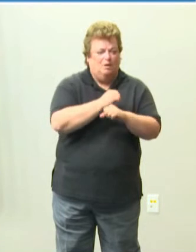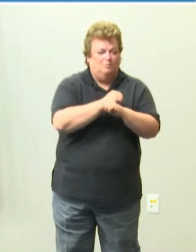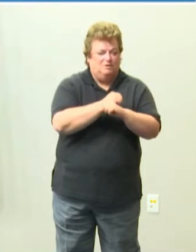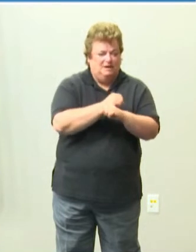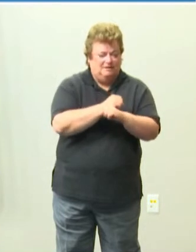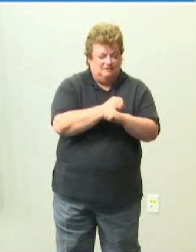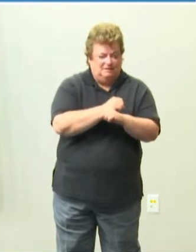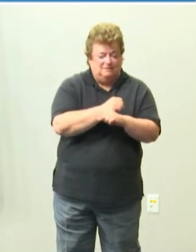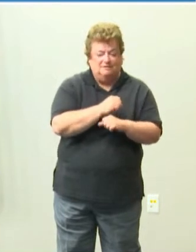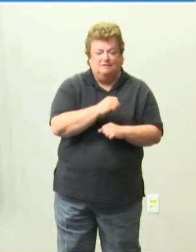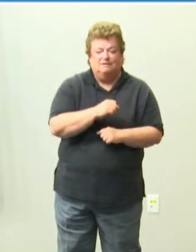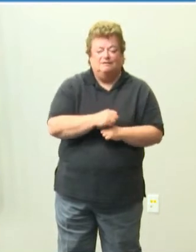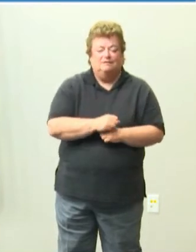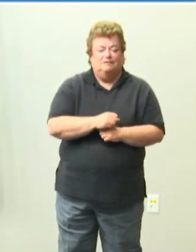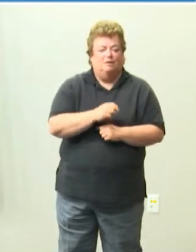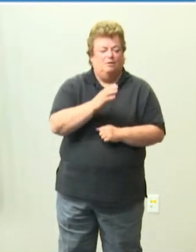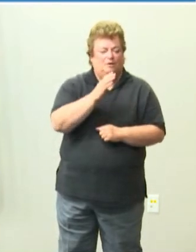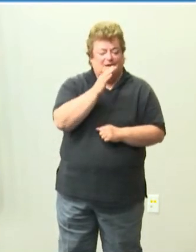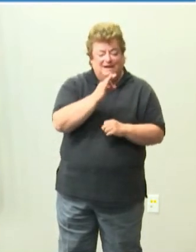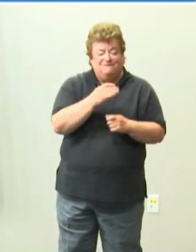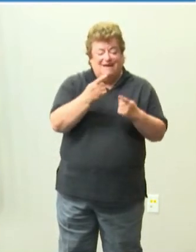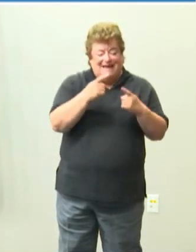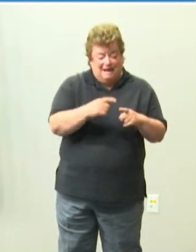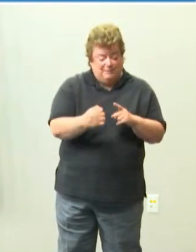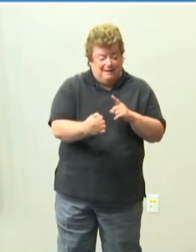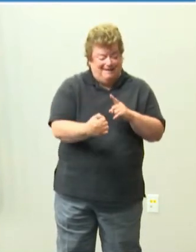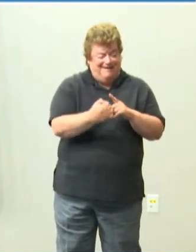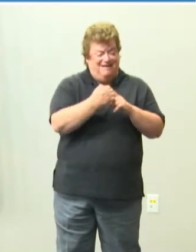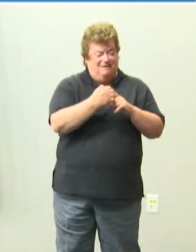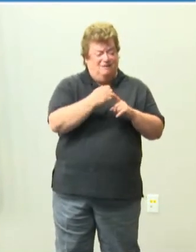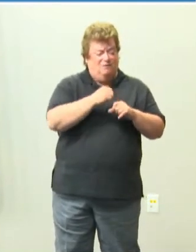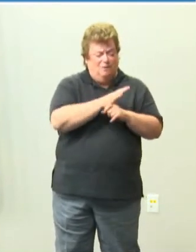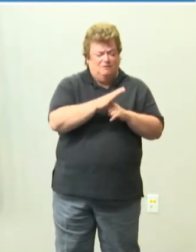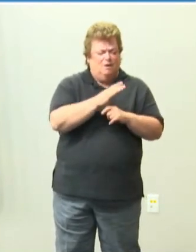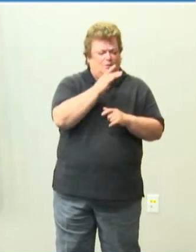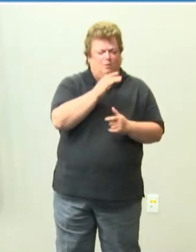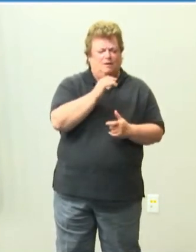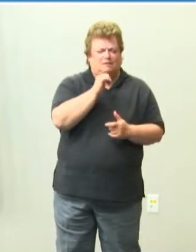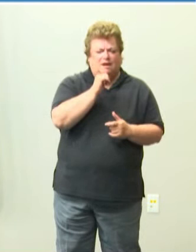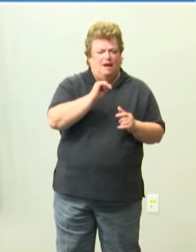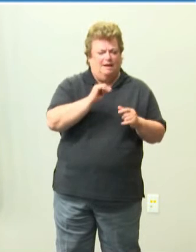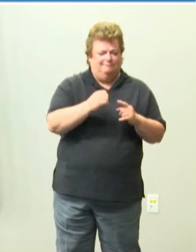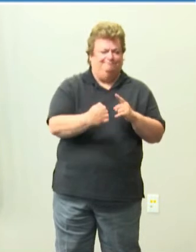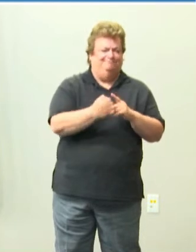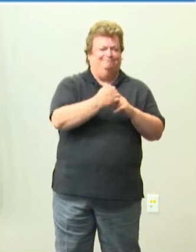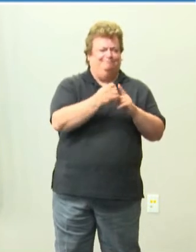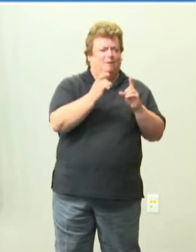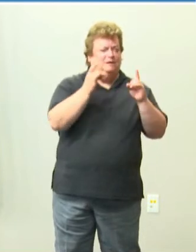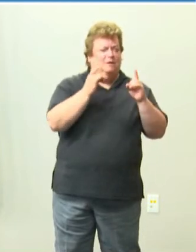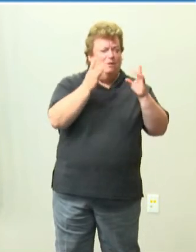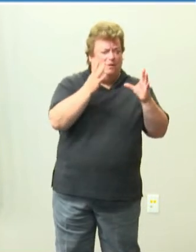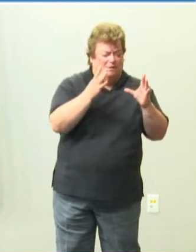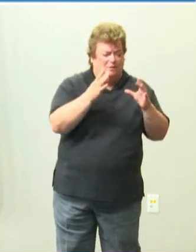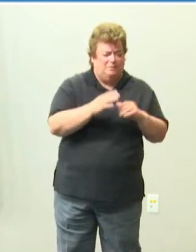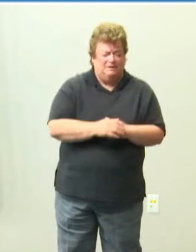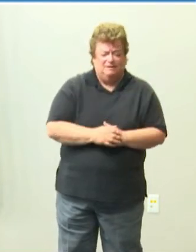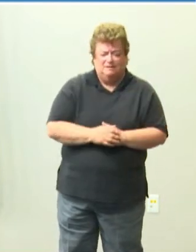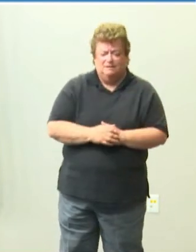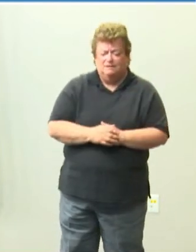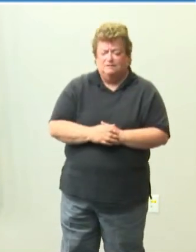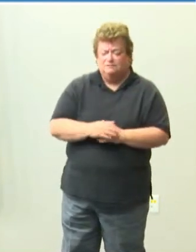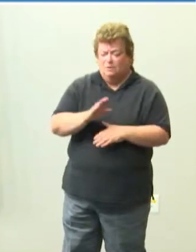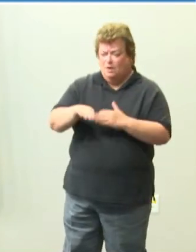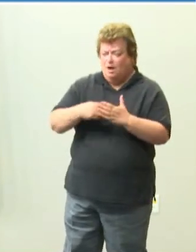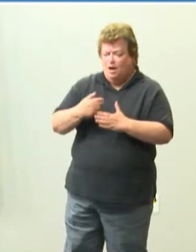severe outcomes of COVID-19 should you still manage to contract the disease. That said, all of us who are